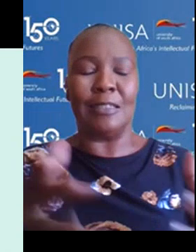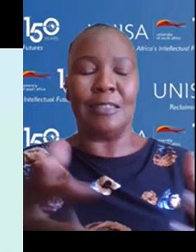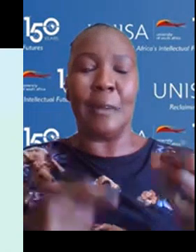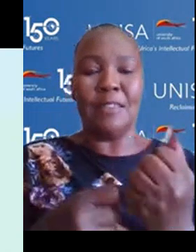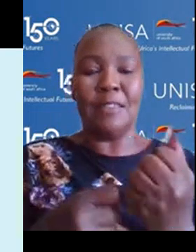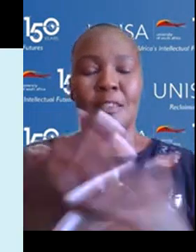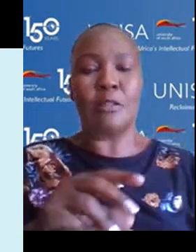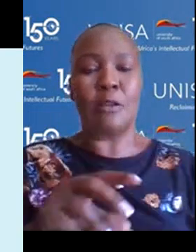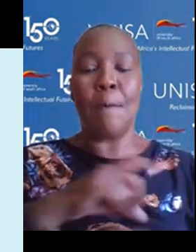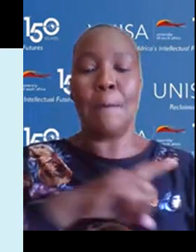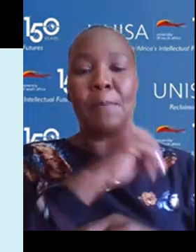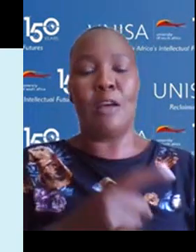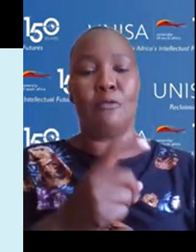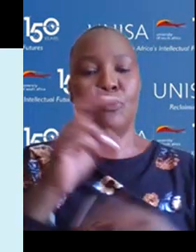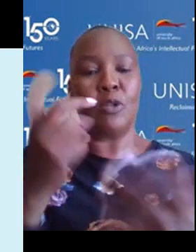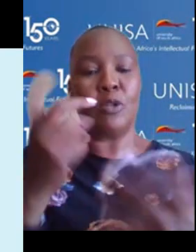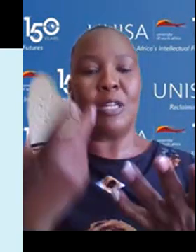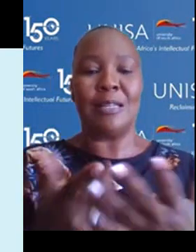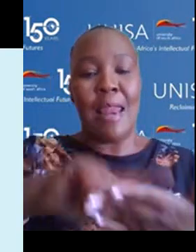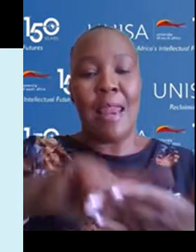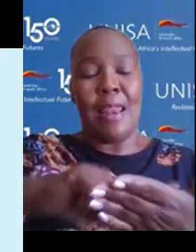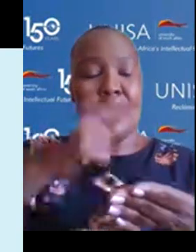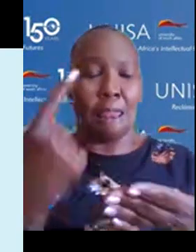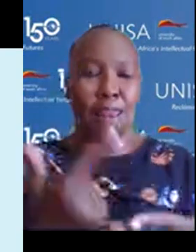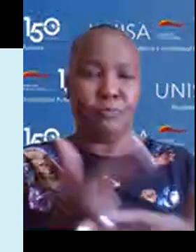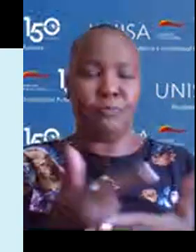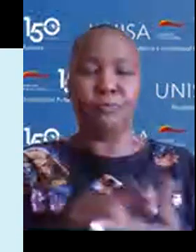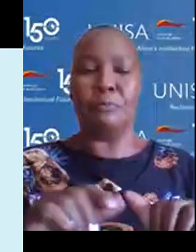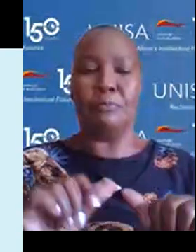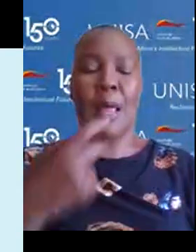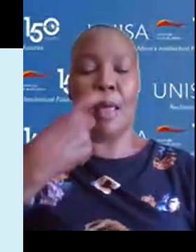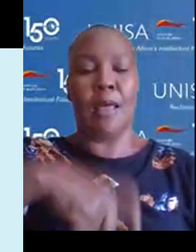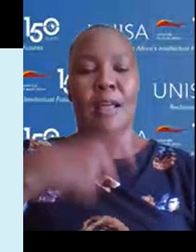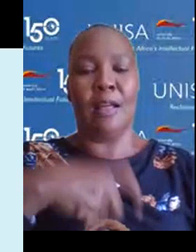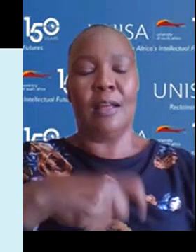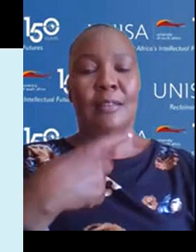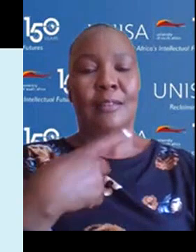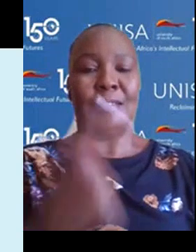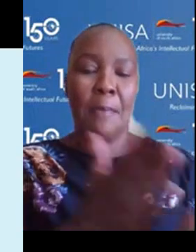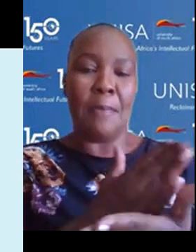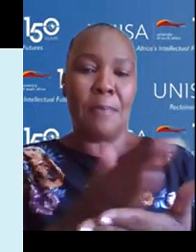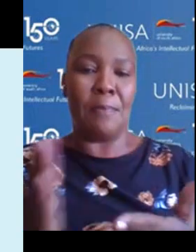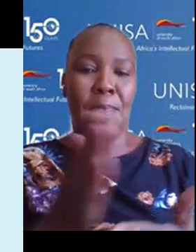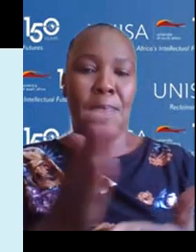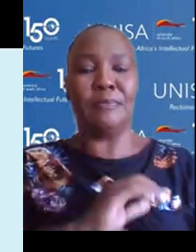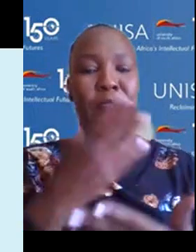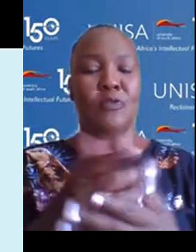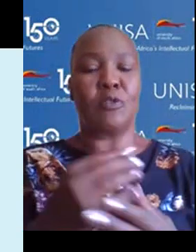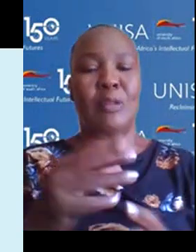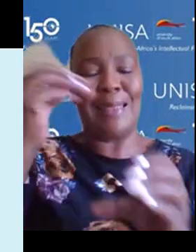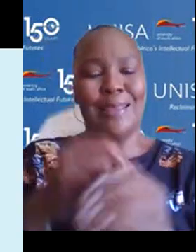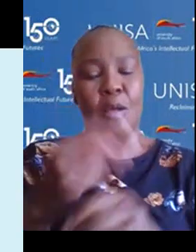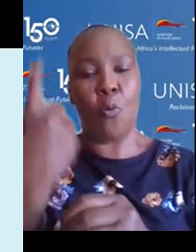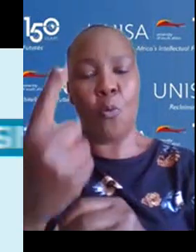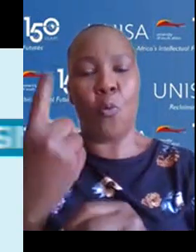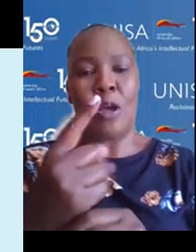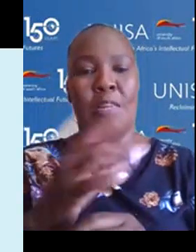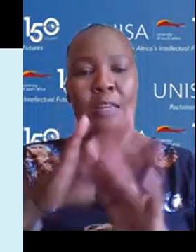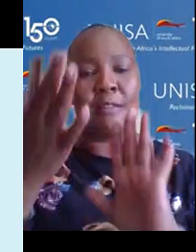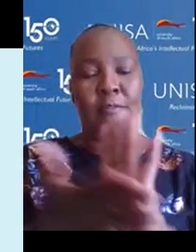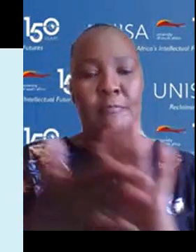power source. A laptop is a portable personal computer, where all parts of the computer are contained in one device. Laptops contain